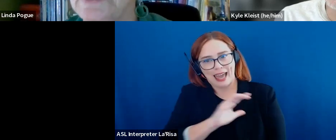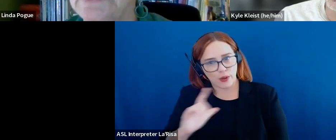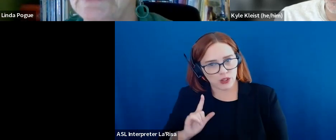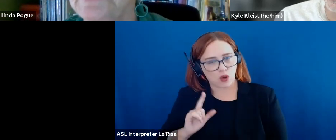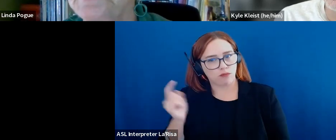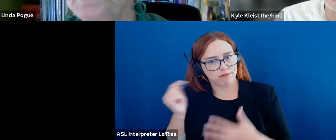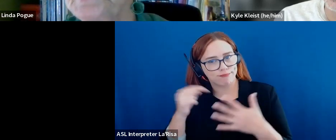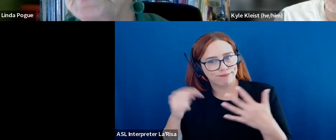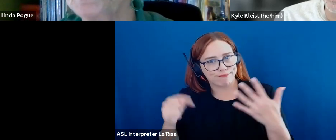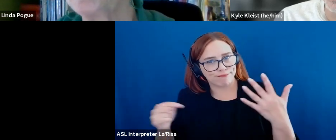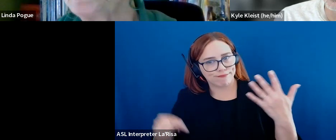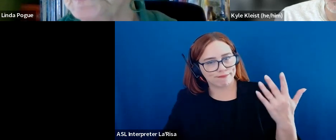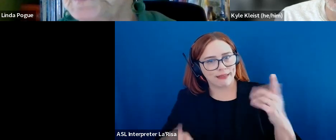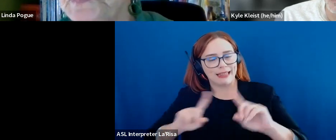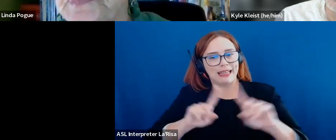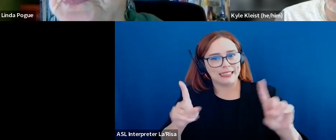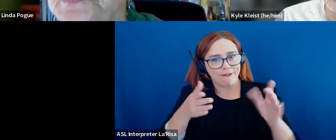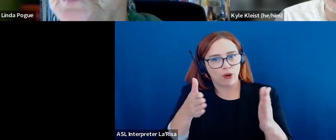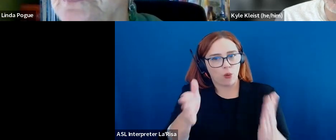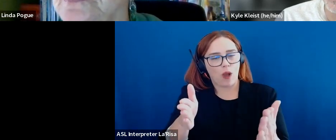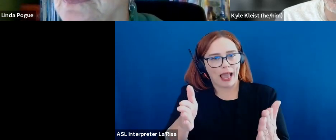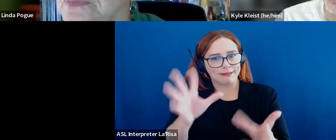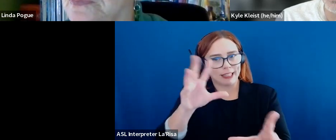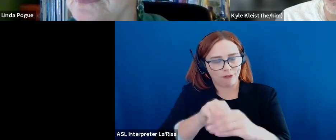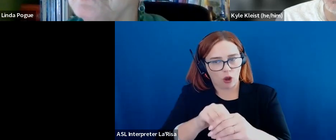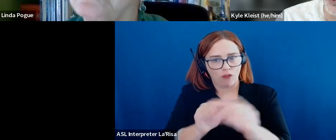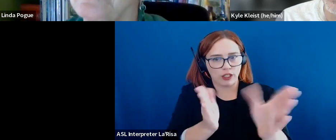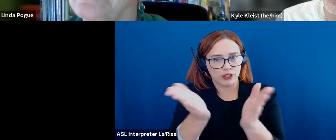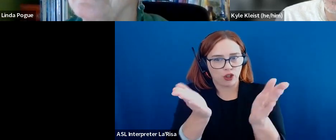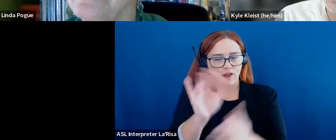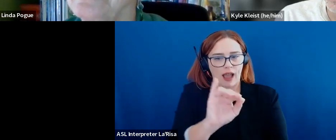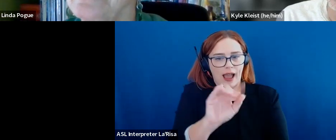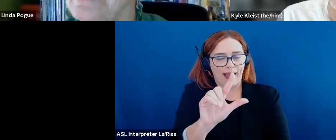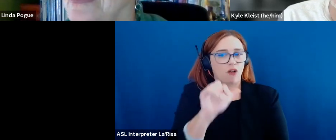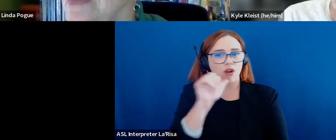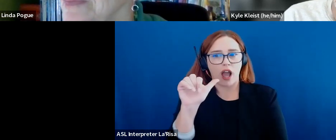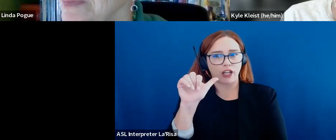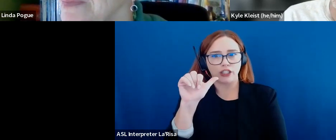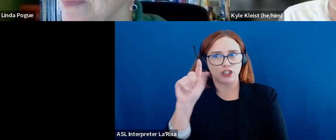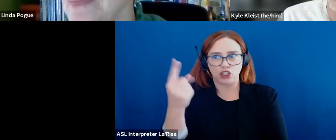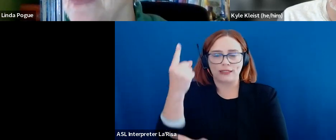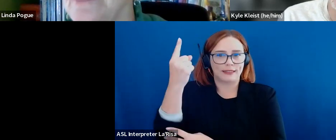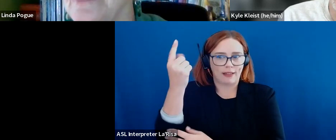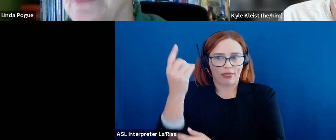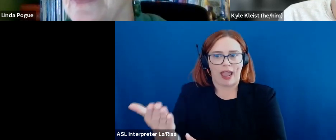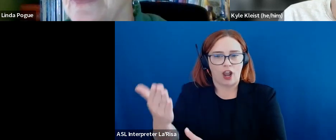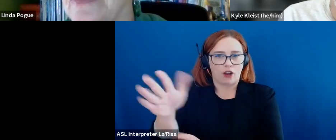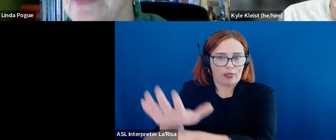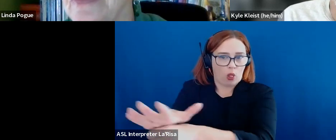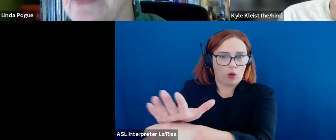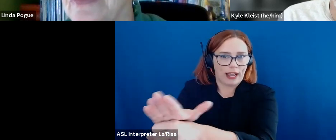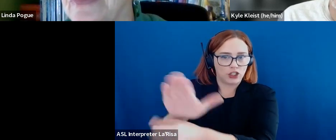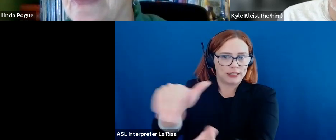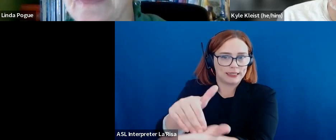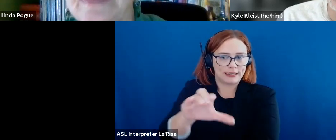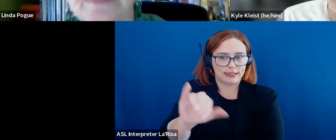lot of different ways to serve IL, not just at the center itself, but as boards and with our state independent living councils. So